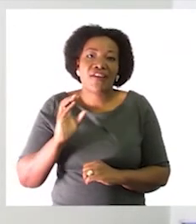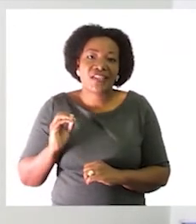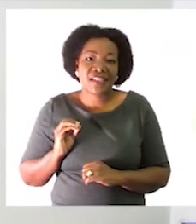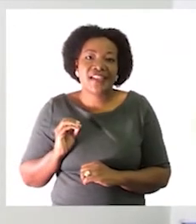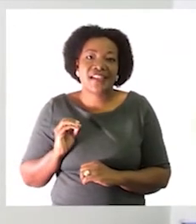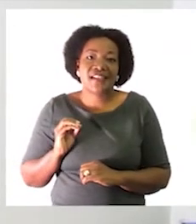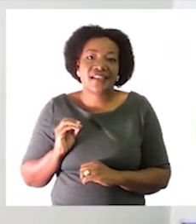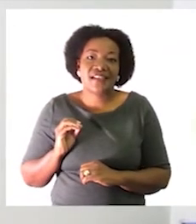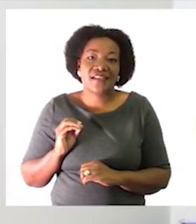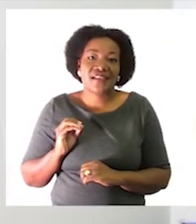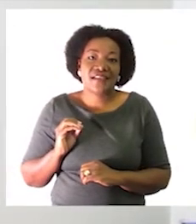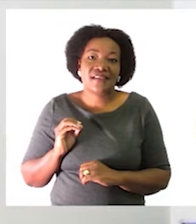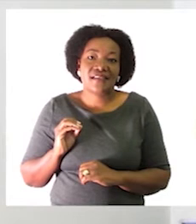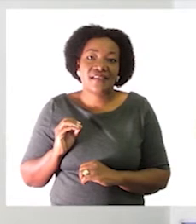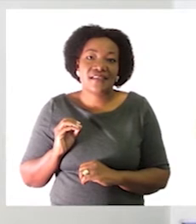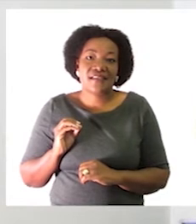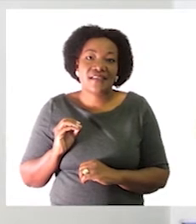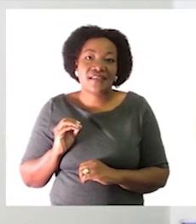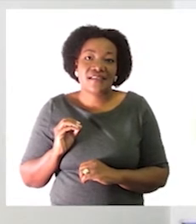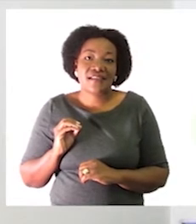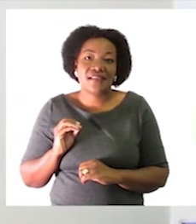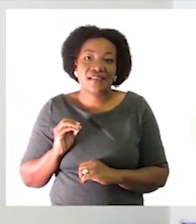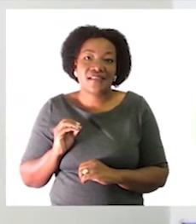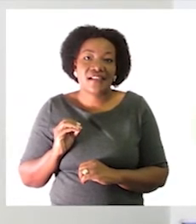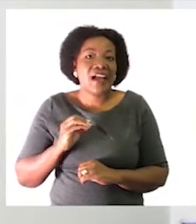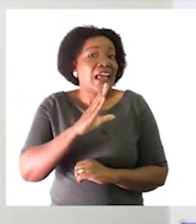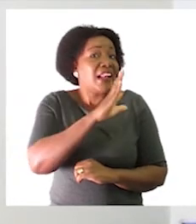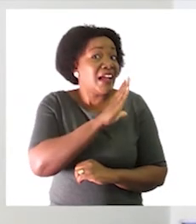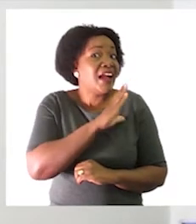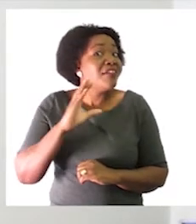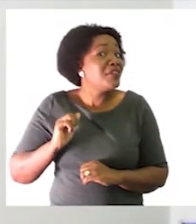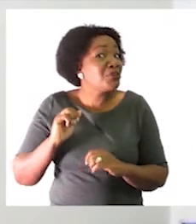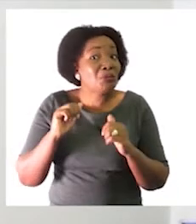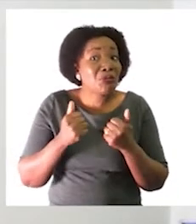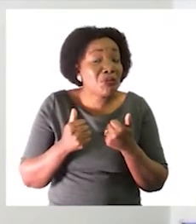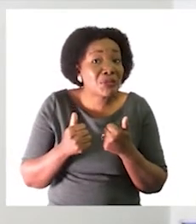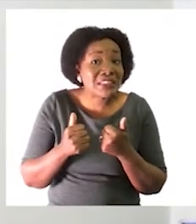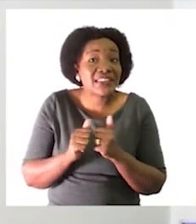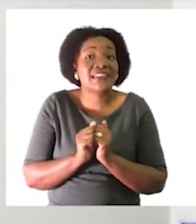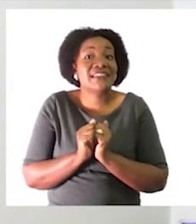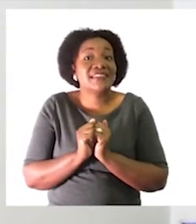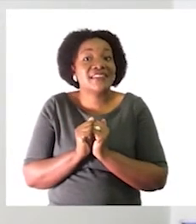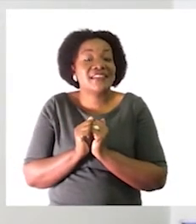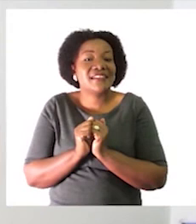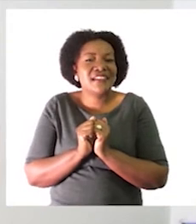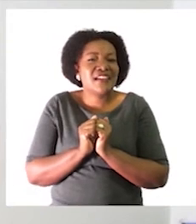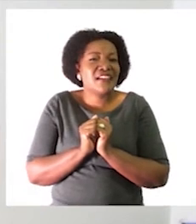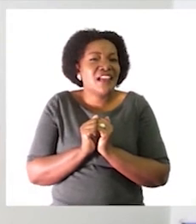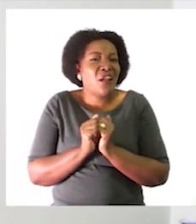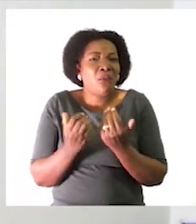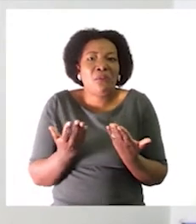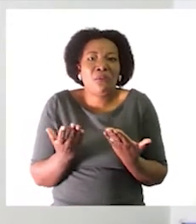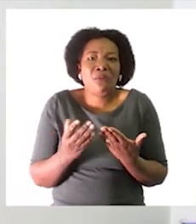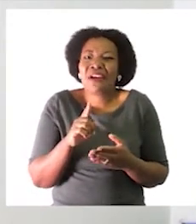40 and a 50. Very good. 40 and a 50. But where